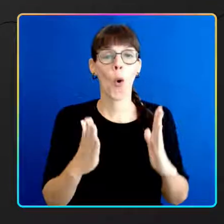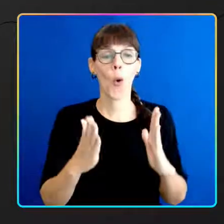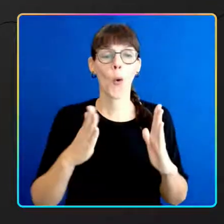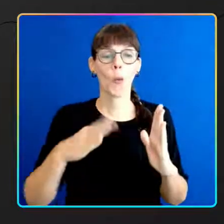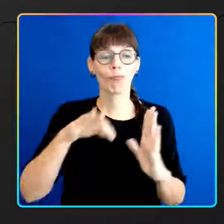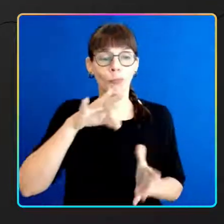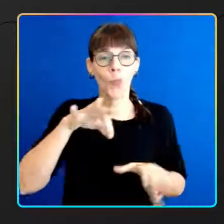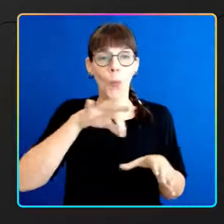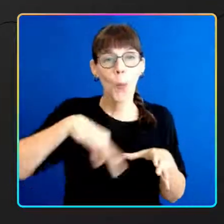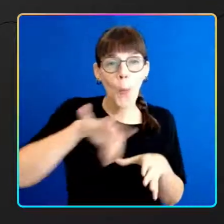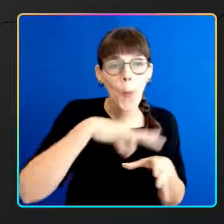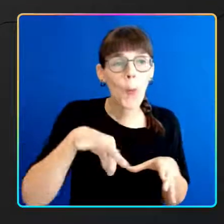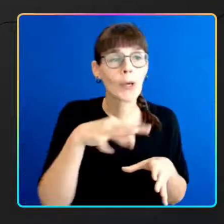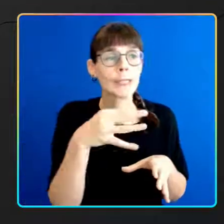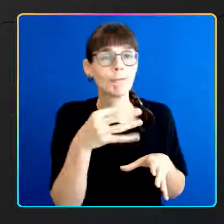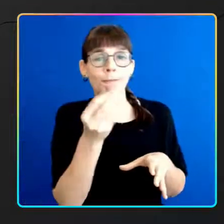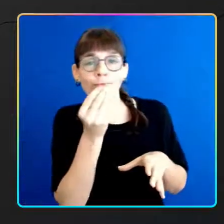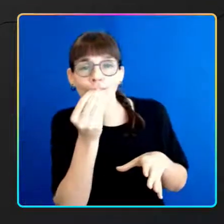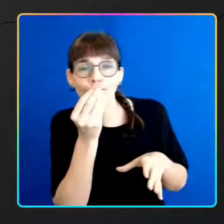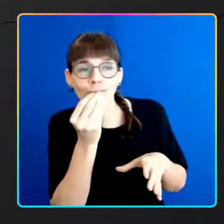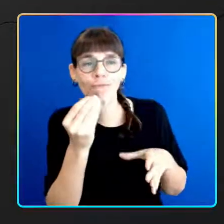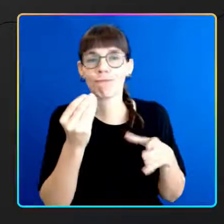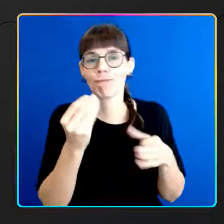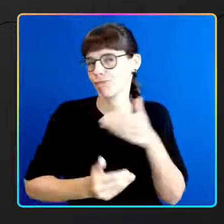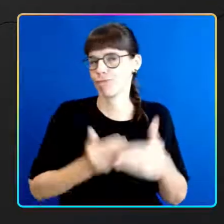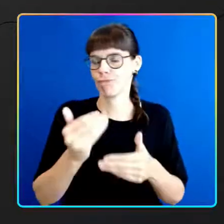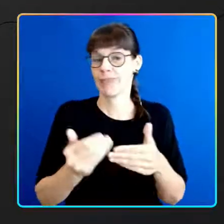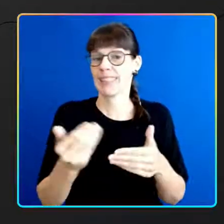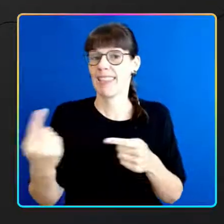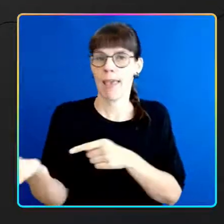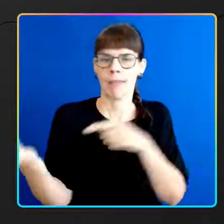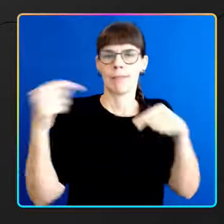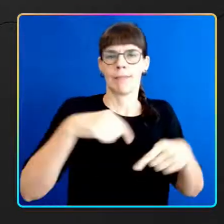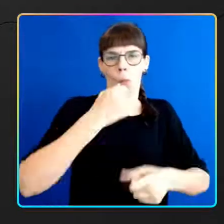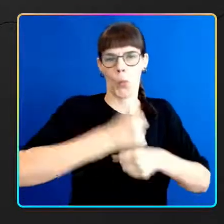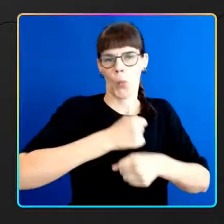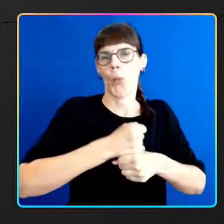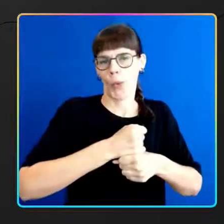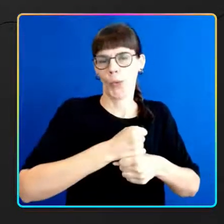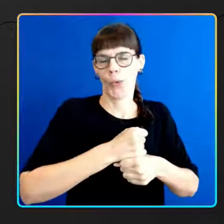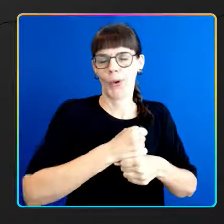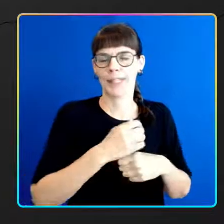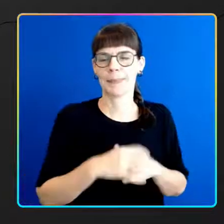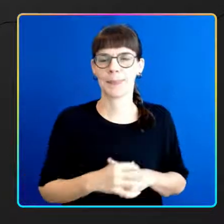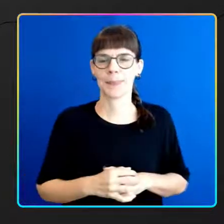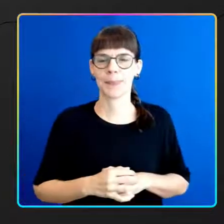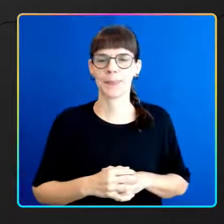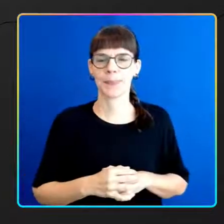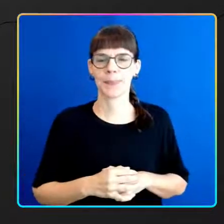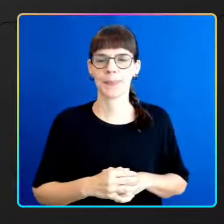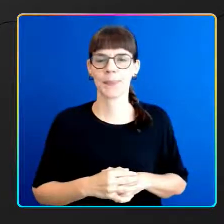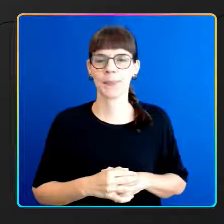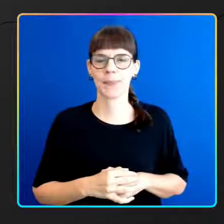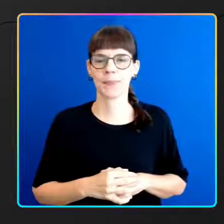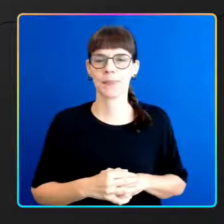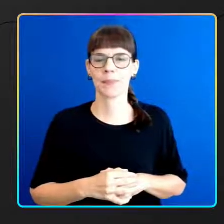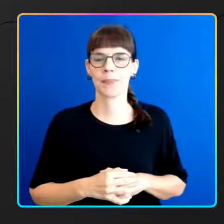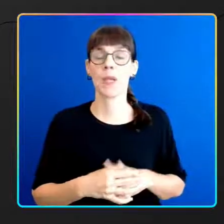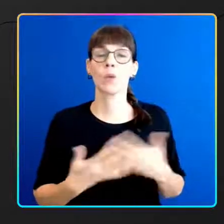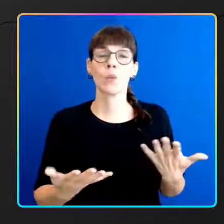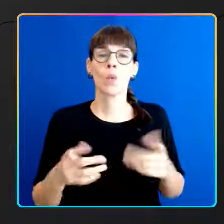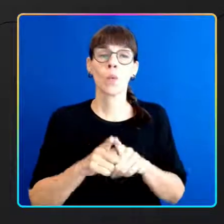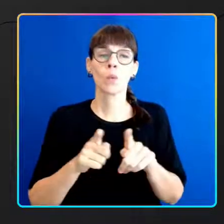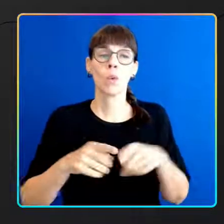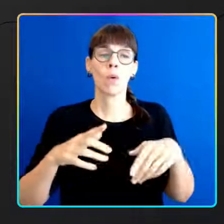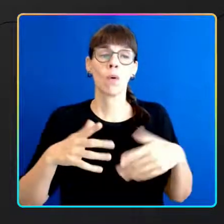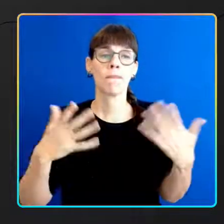then so again back to work. Sometimes I kind of do the lots of speaking, mostly